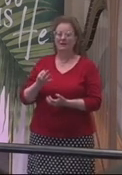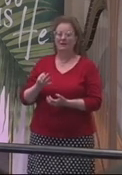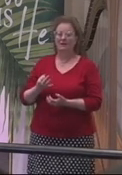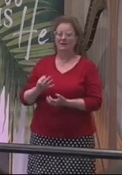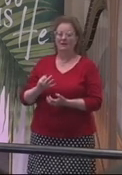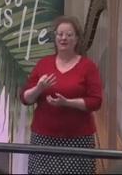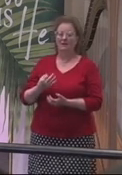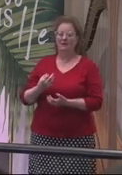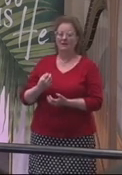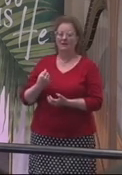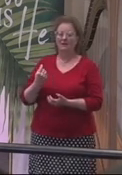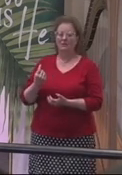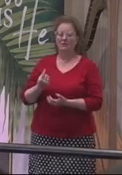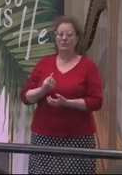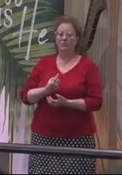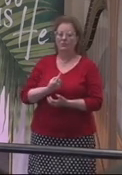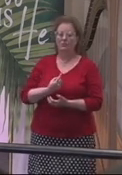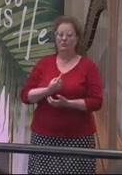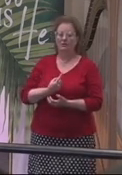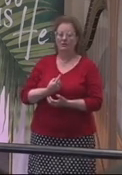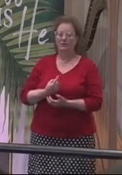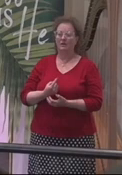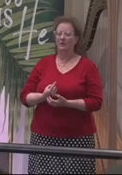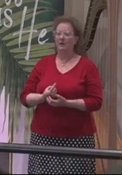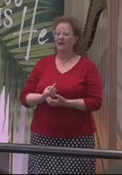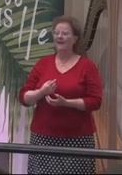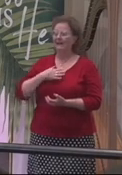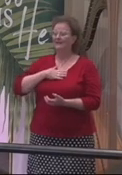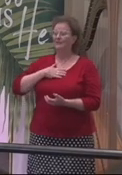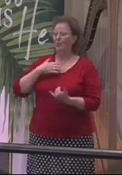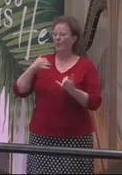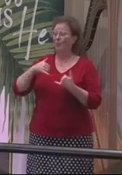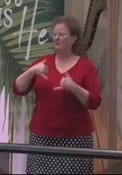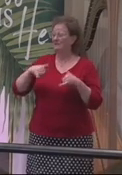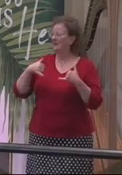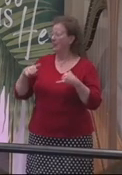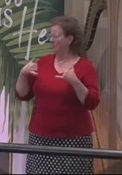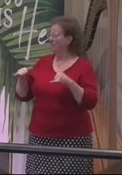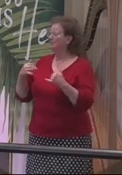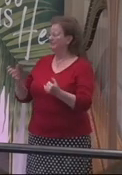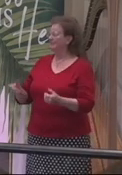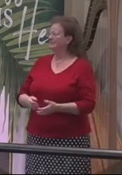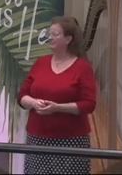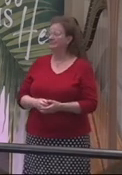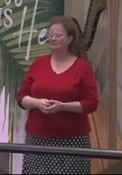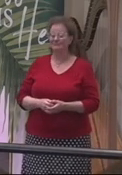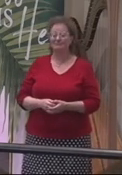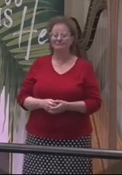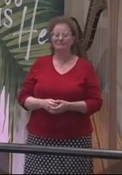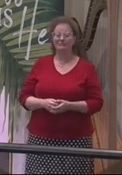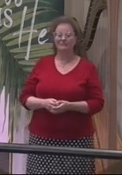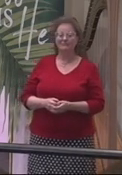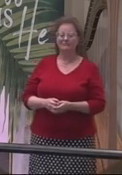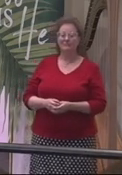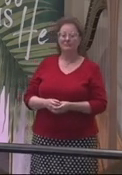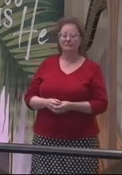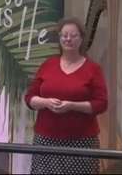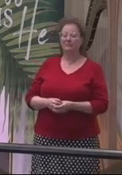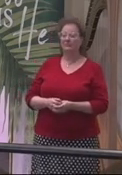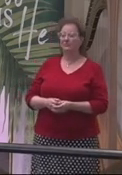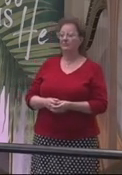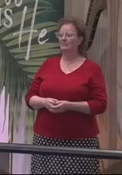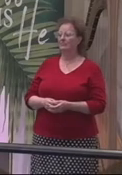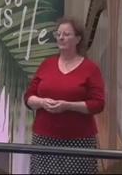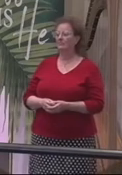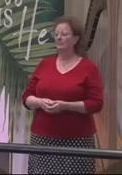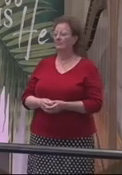we, like the crowd, love a good party. We love to celebrate. Anybody with me? It's okay. It's not a bad